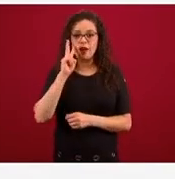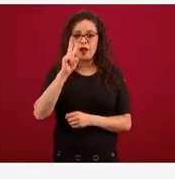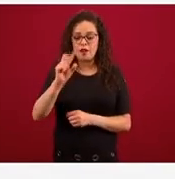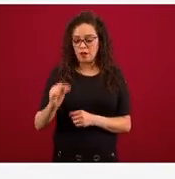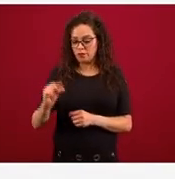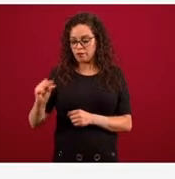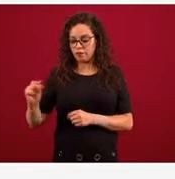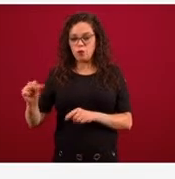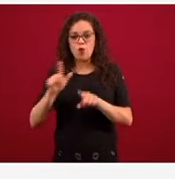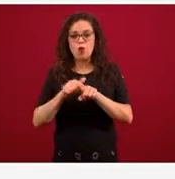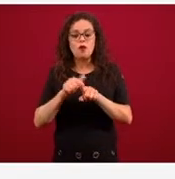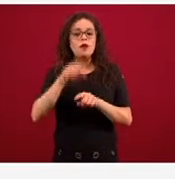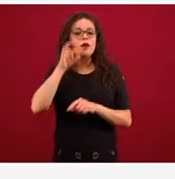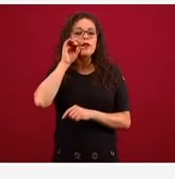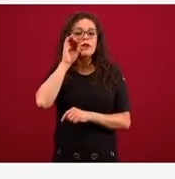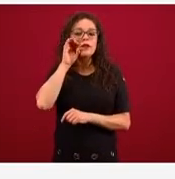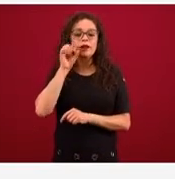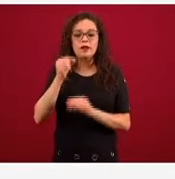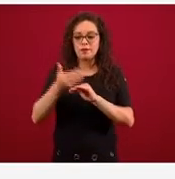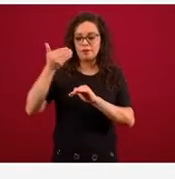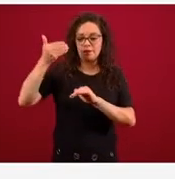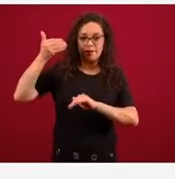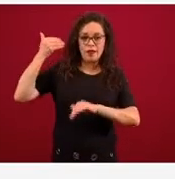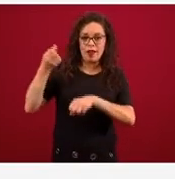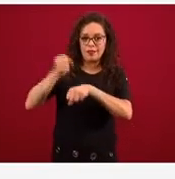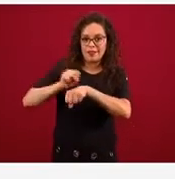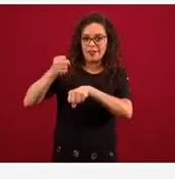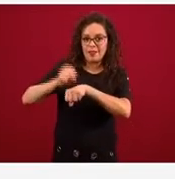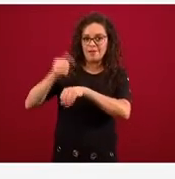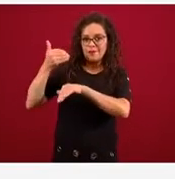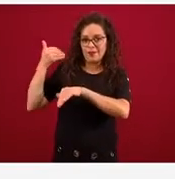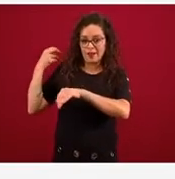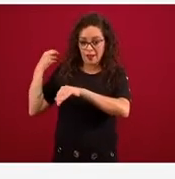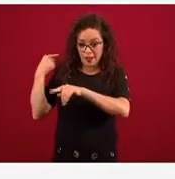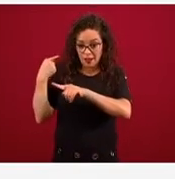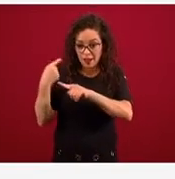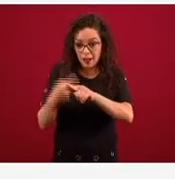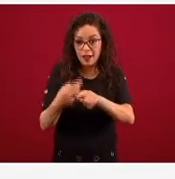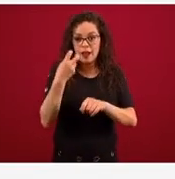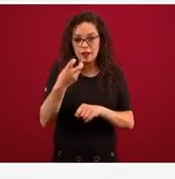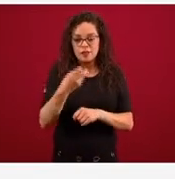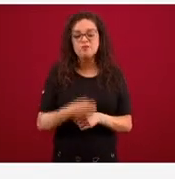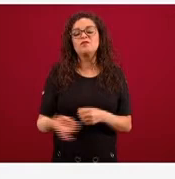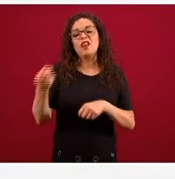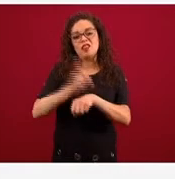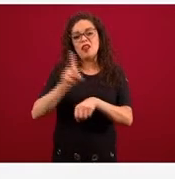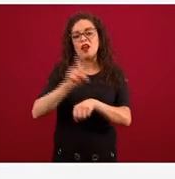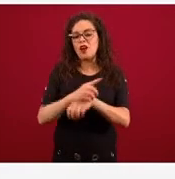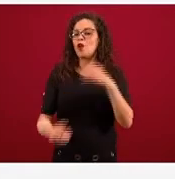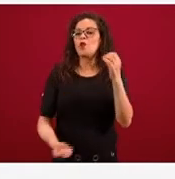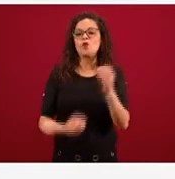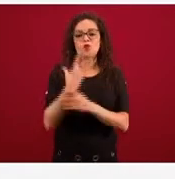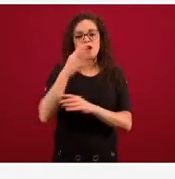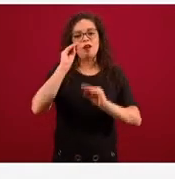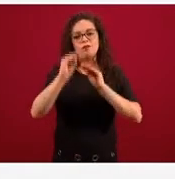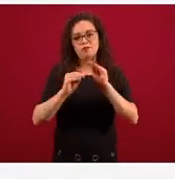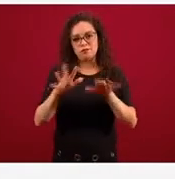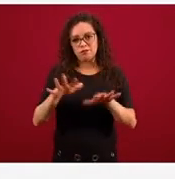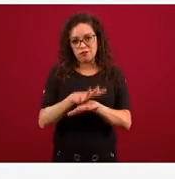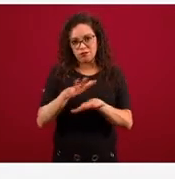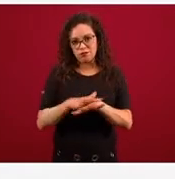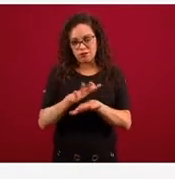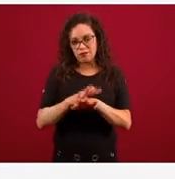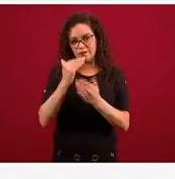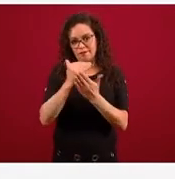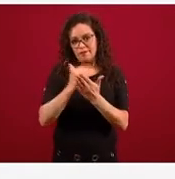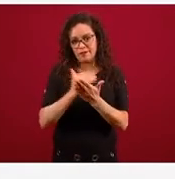inferior en graph at the las bottom, you can semanas see how previas, it's been pero cada advancing week by día week, es un but nuevo every dato day y es it's un new poco la oportunidad de information, ver cómo